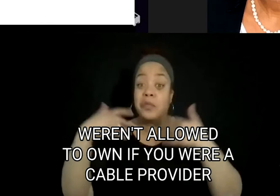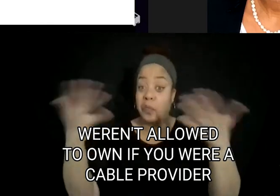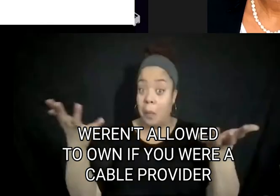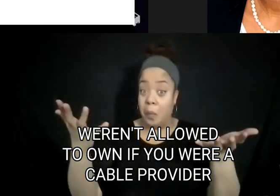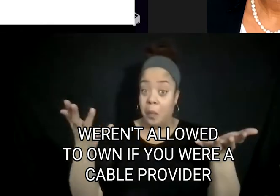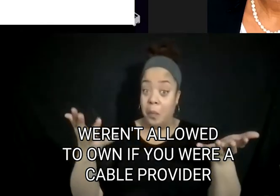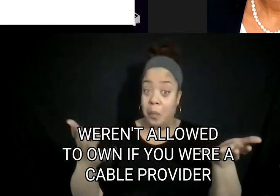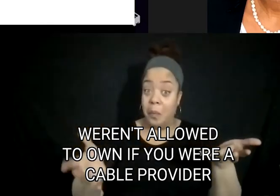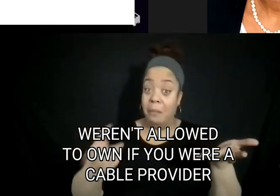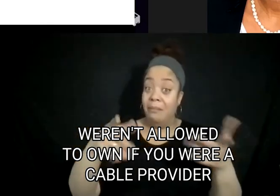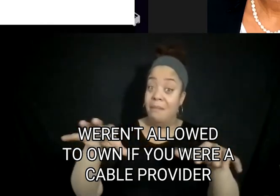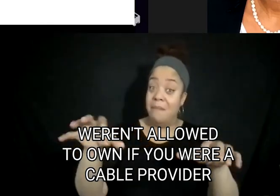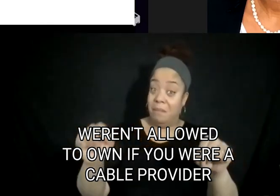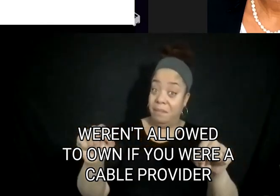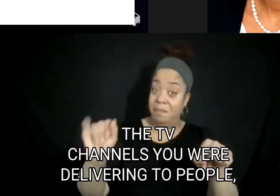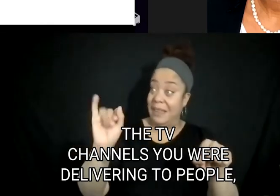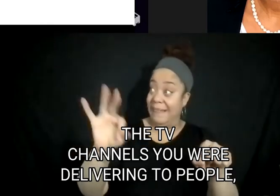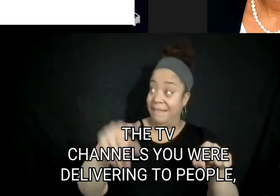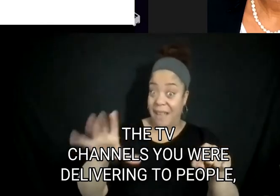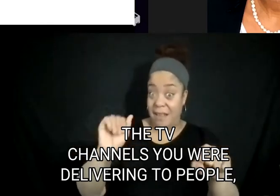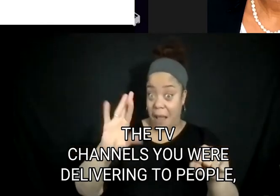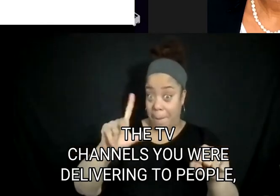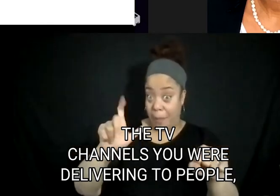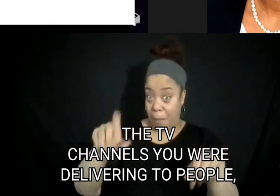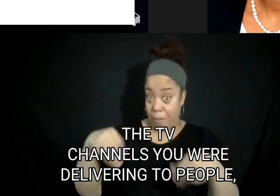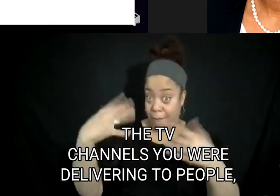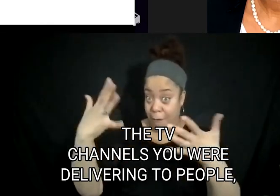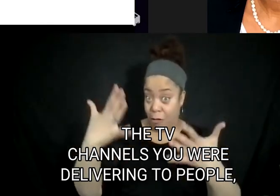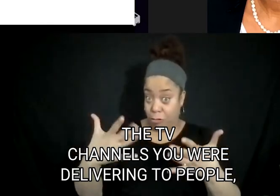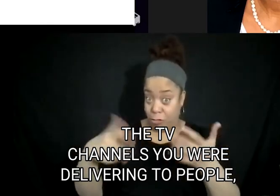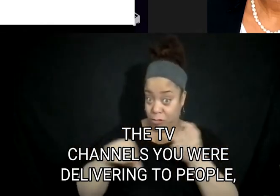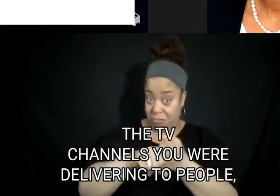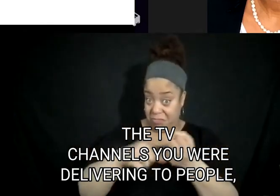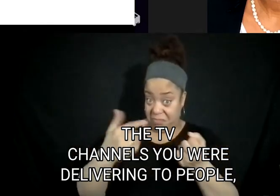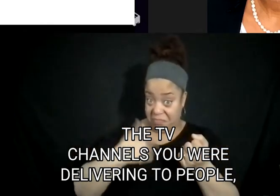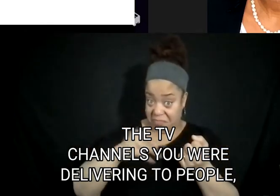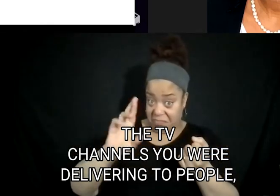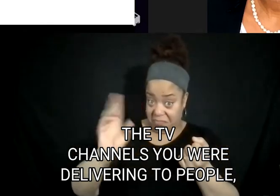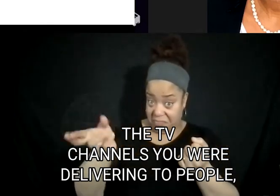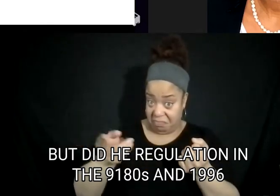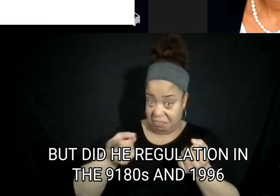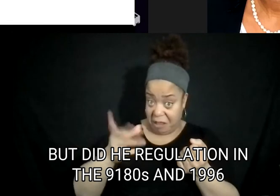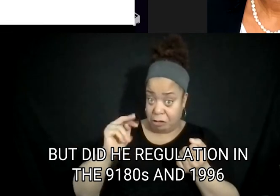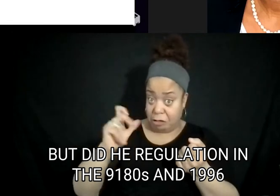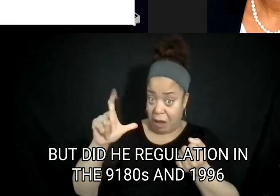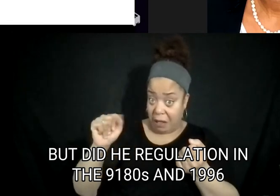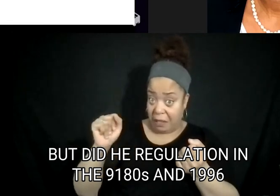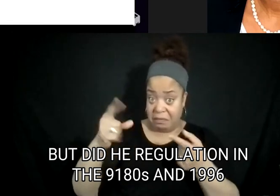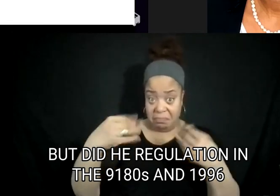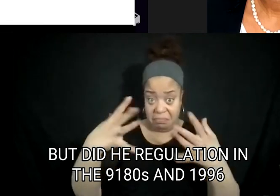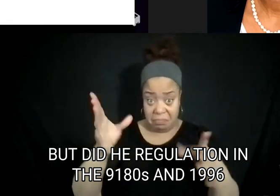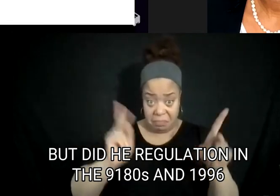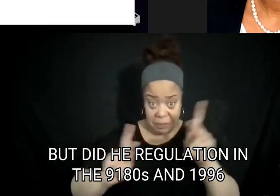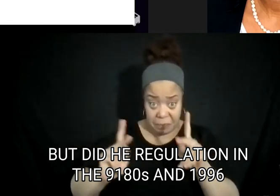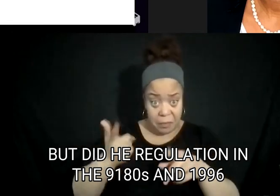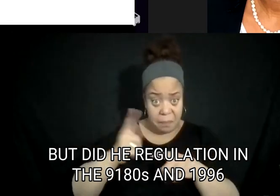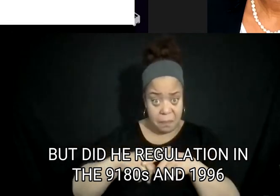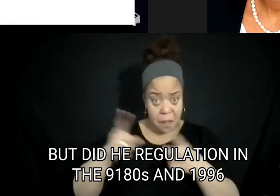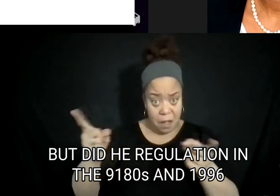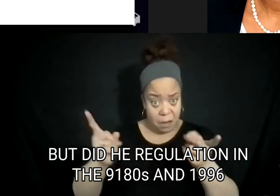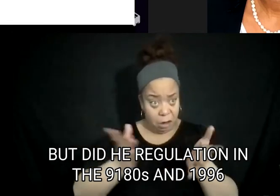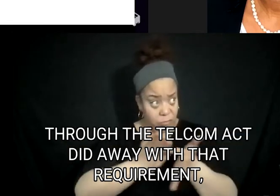through the 1980s and in 1996 through the Telecom Act did away with that requirement. And so years later, like